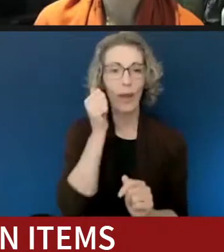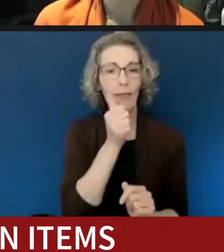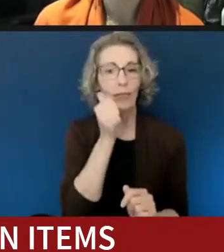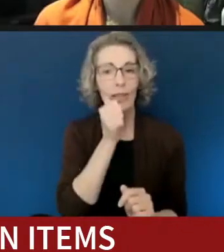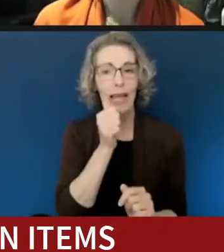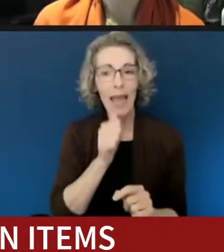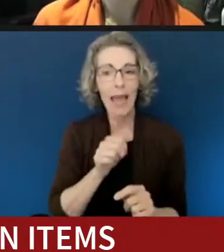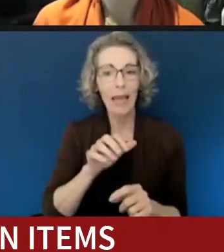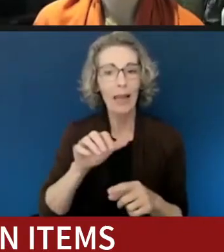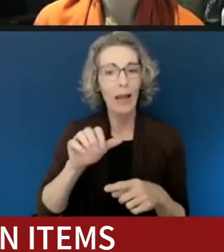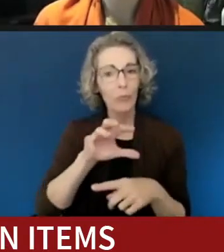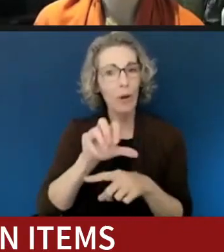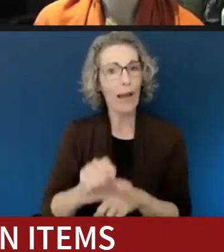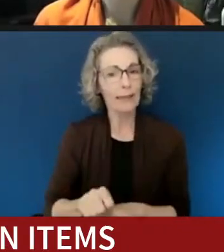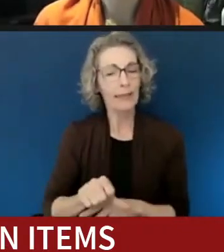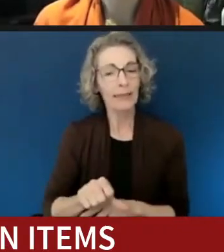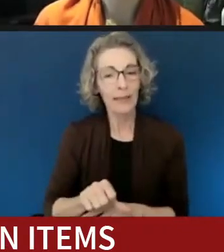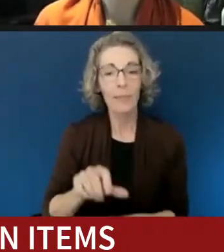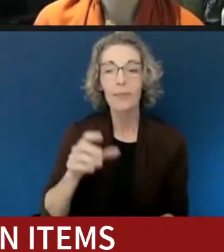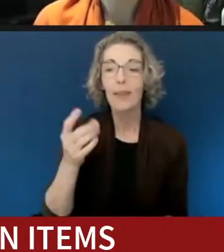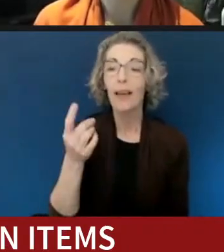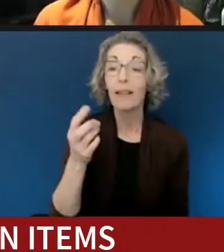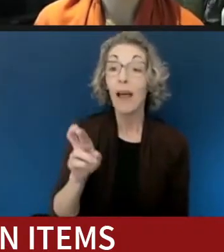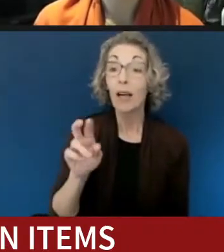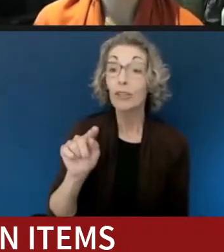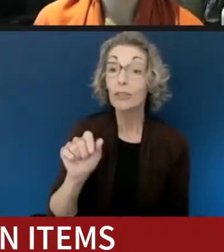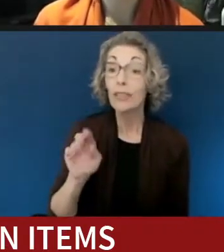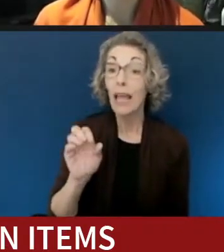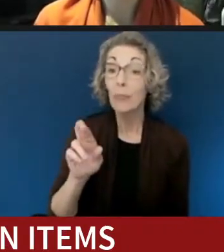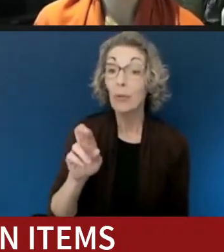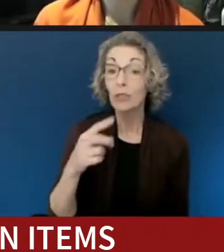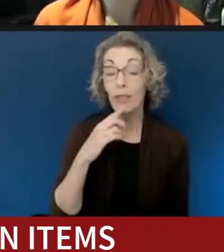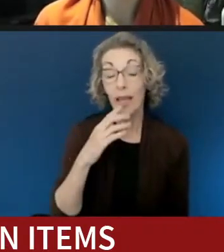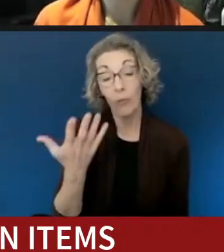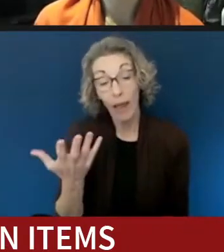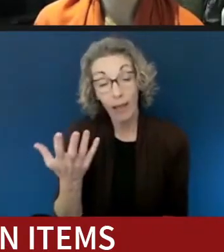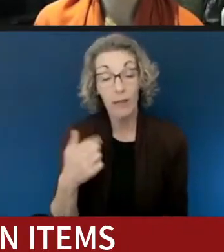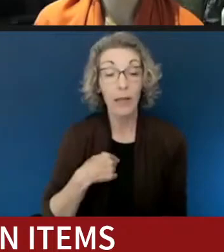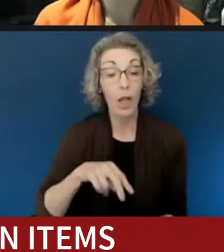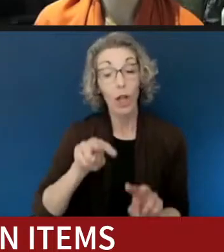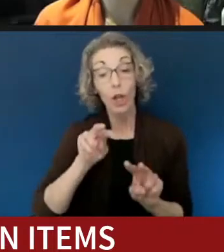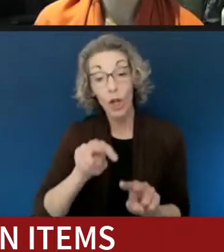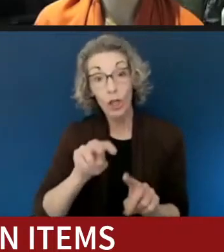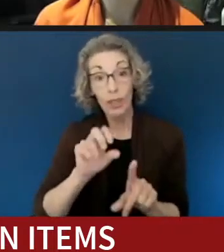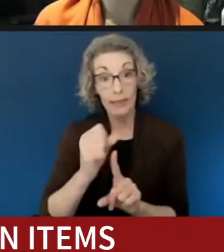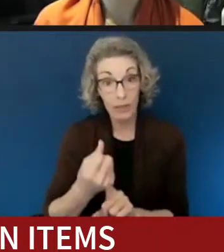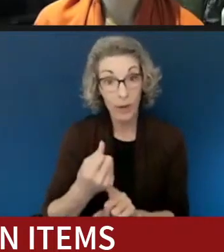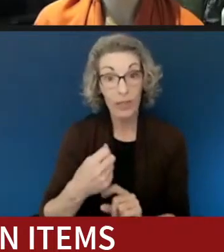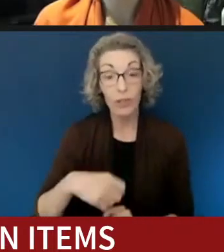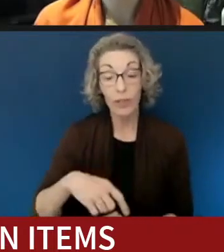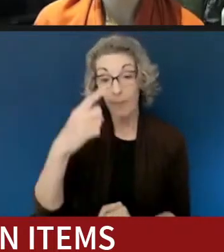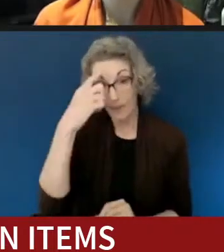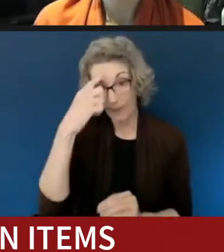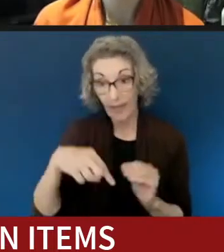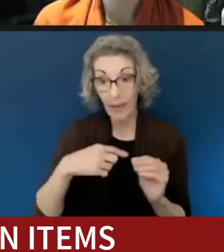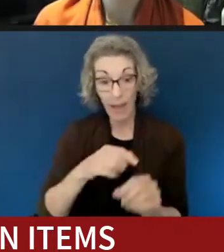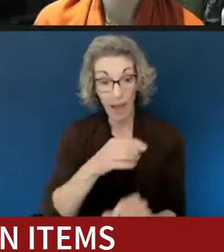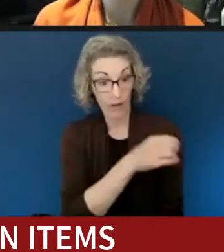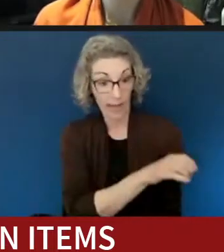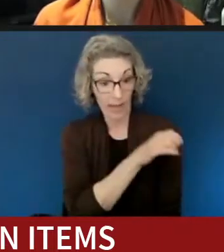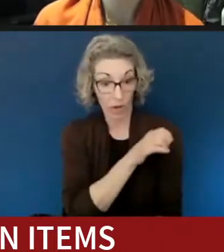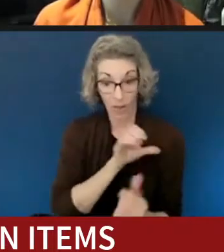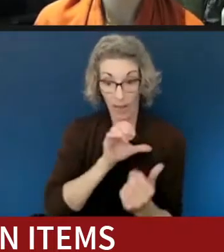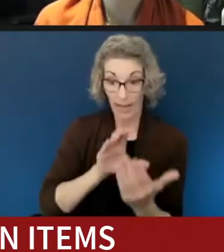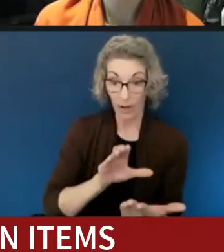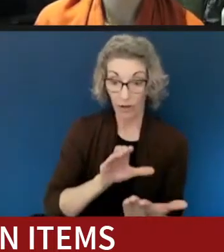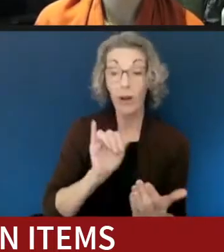things that Dr. Tabor said was, well, you know, you look at a situation, you think about a clinical encounter, and whether or not disability is